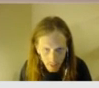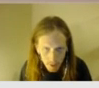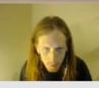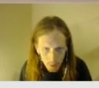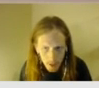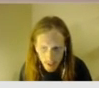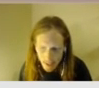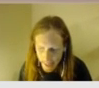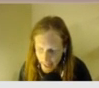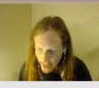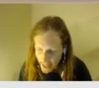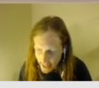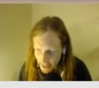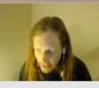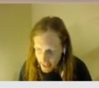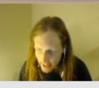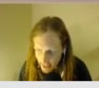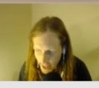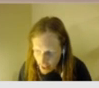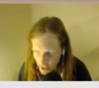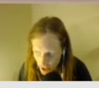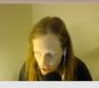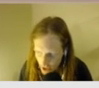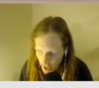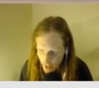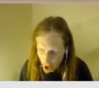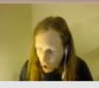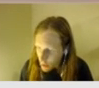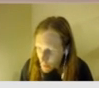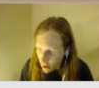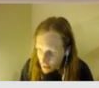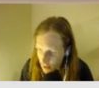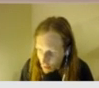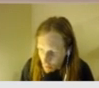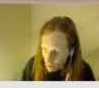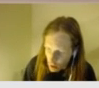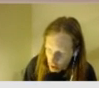stuff for people, and I think that there's not enough talk about